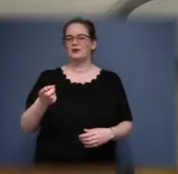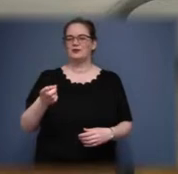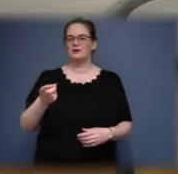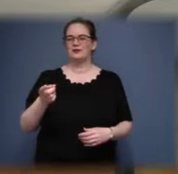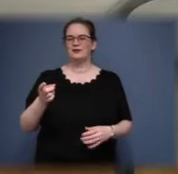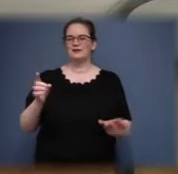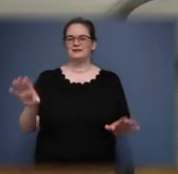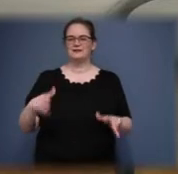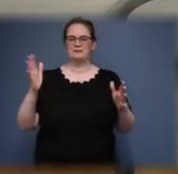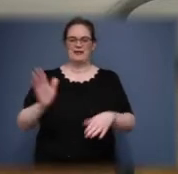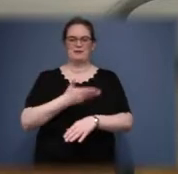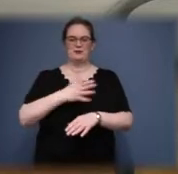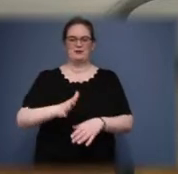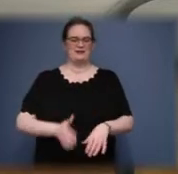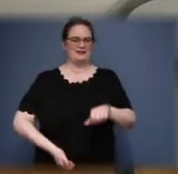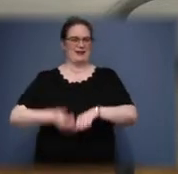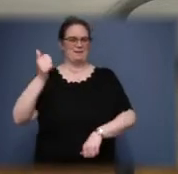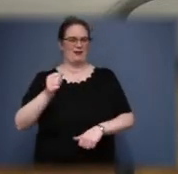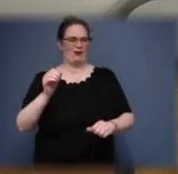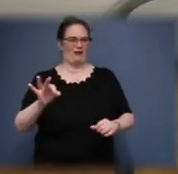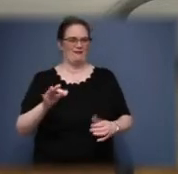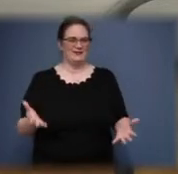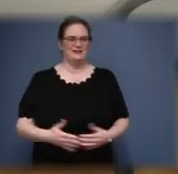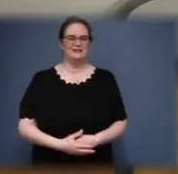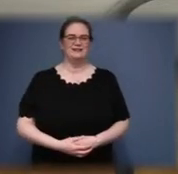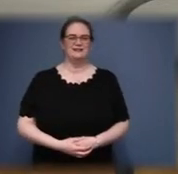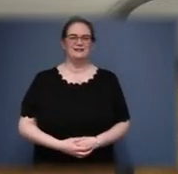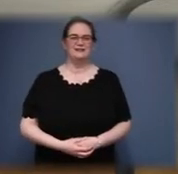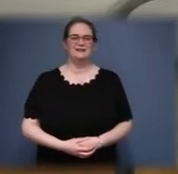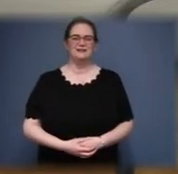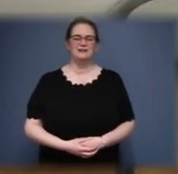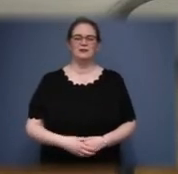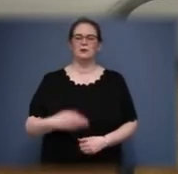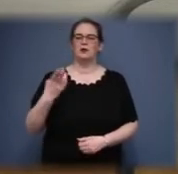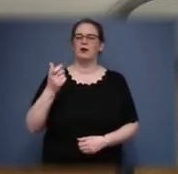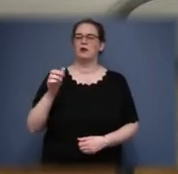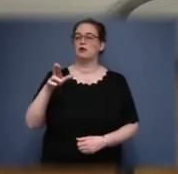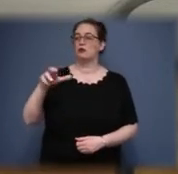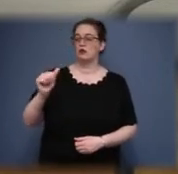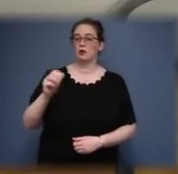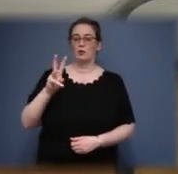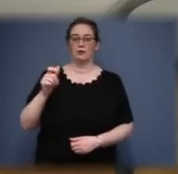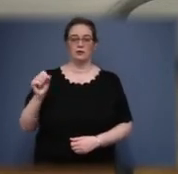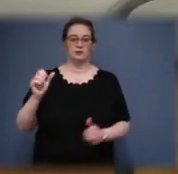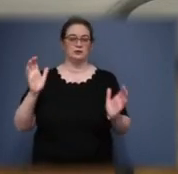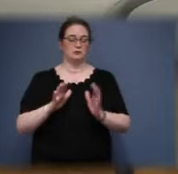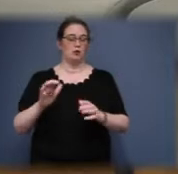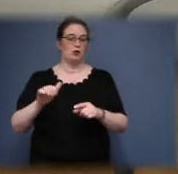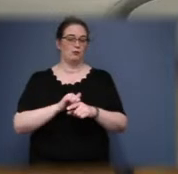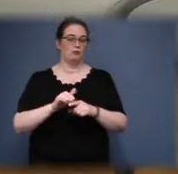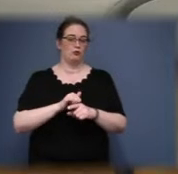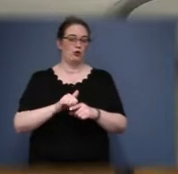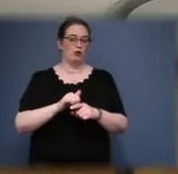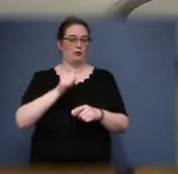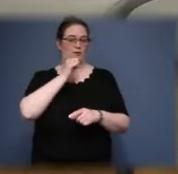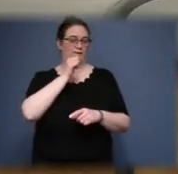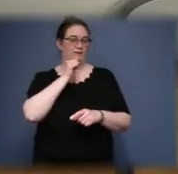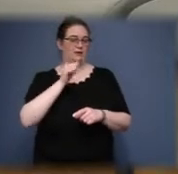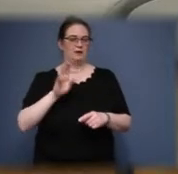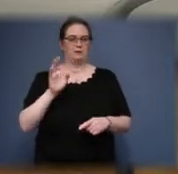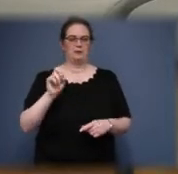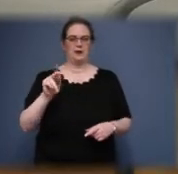the Oscar music to get me off the stage. So we're Honoria Wellness. We're a small private practice in Mount